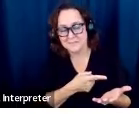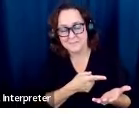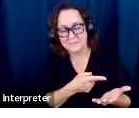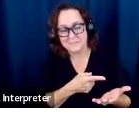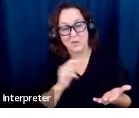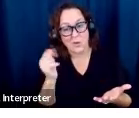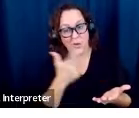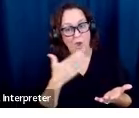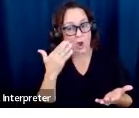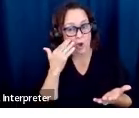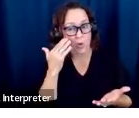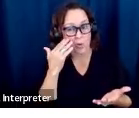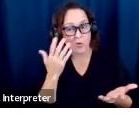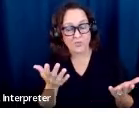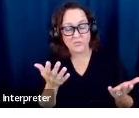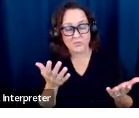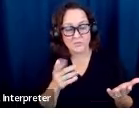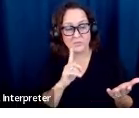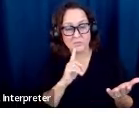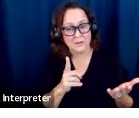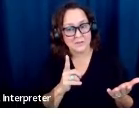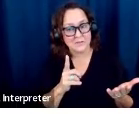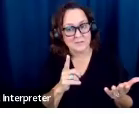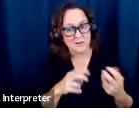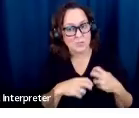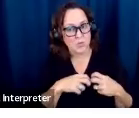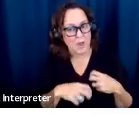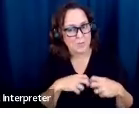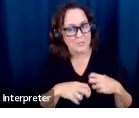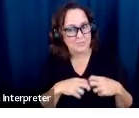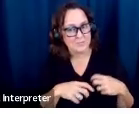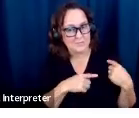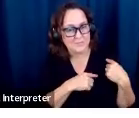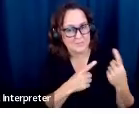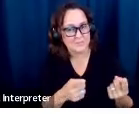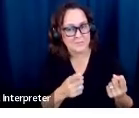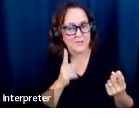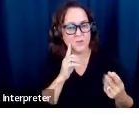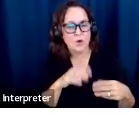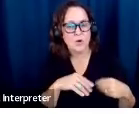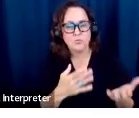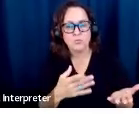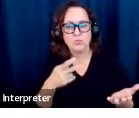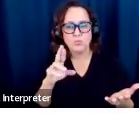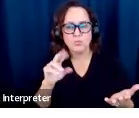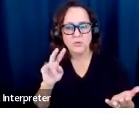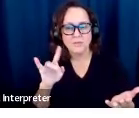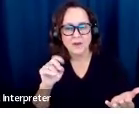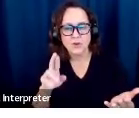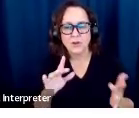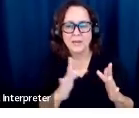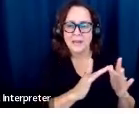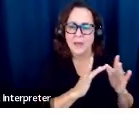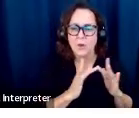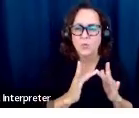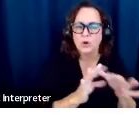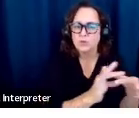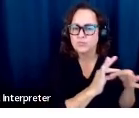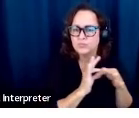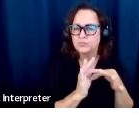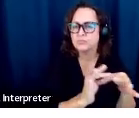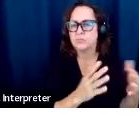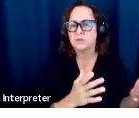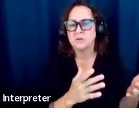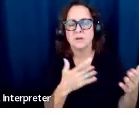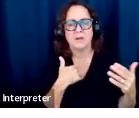we all know that there's been problems as far as having a provider network for that, and we're hoping